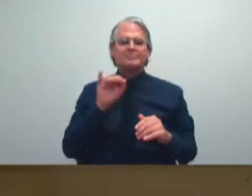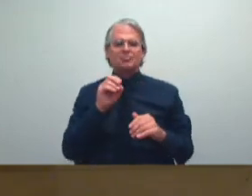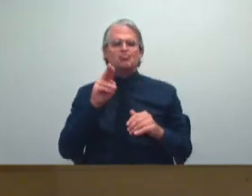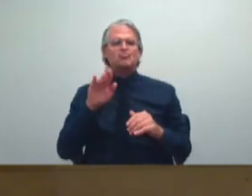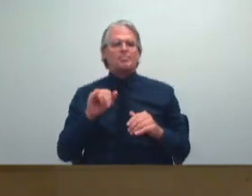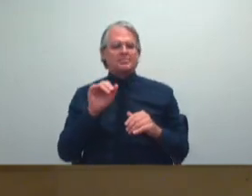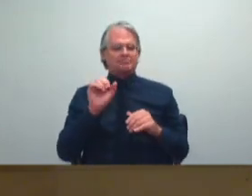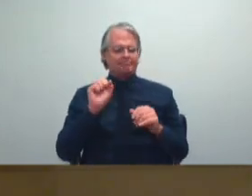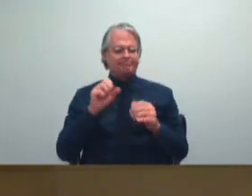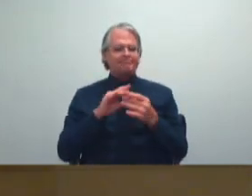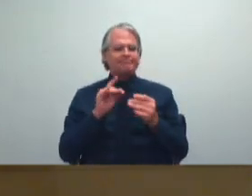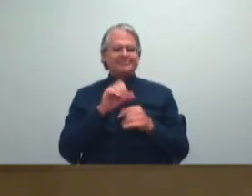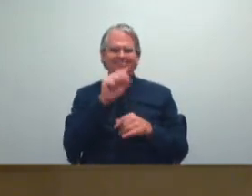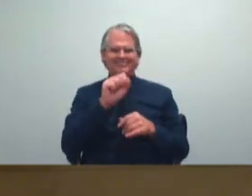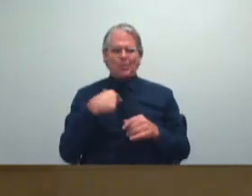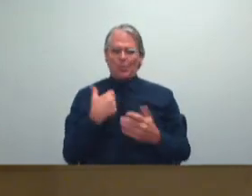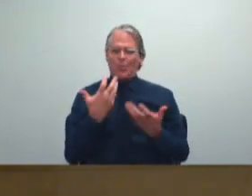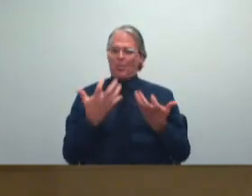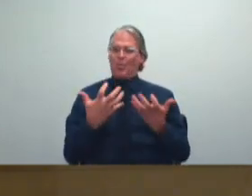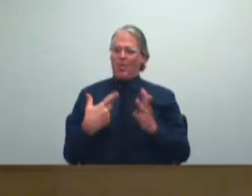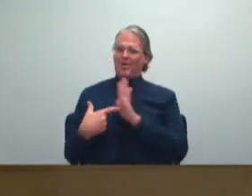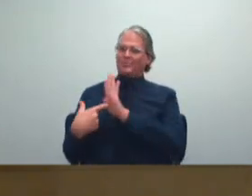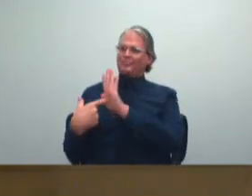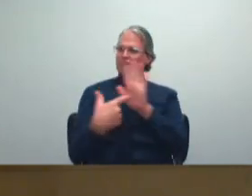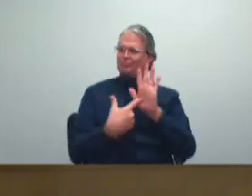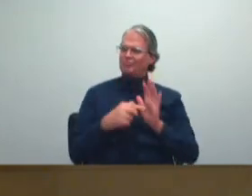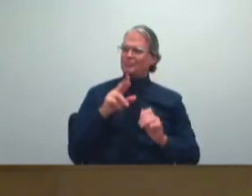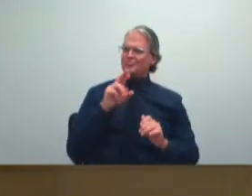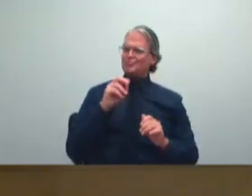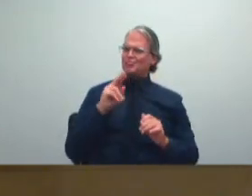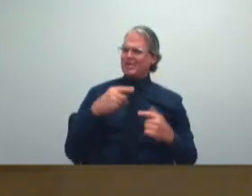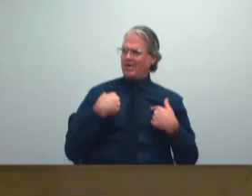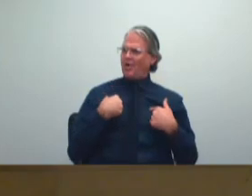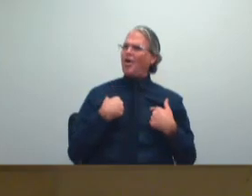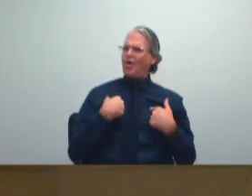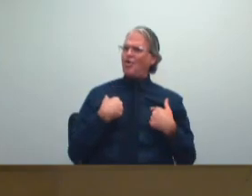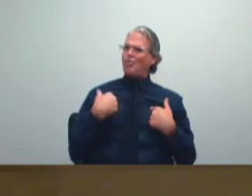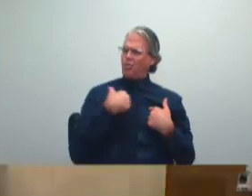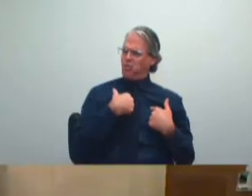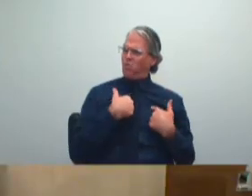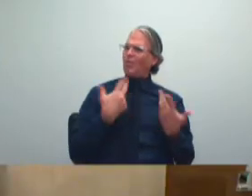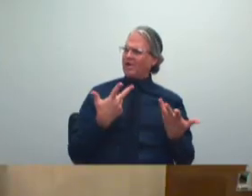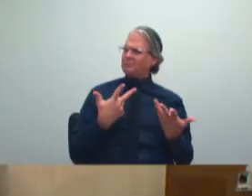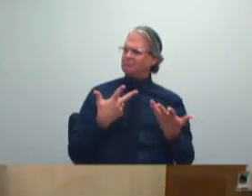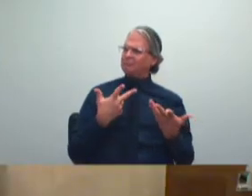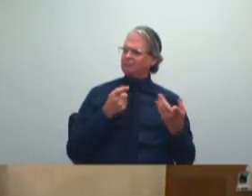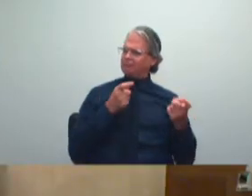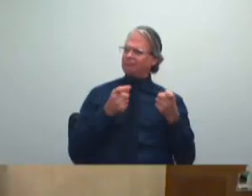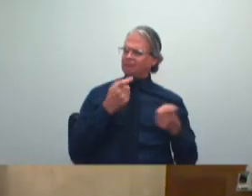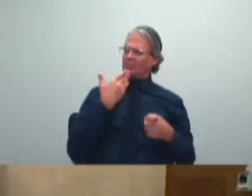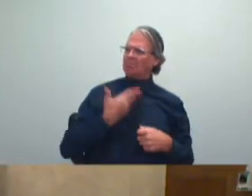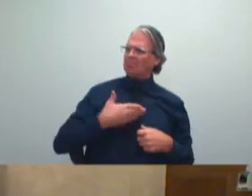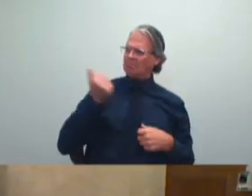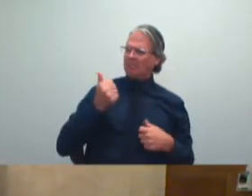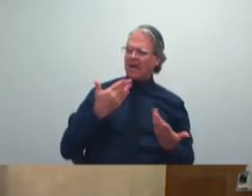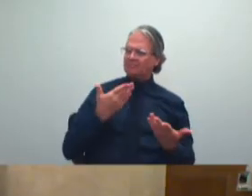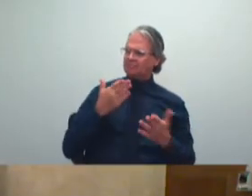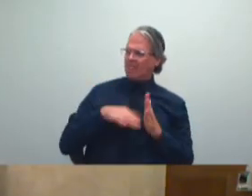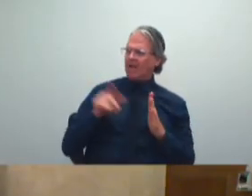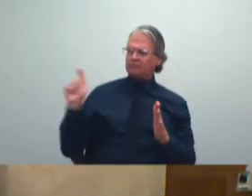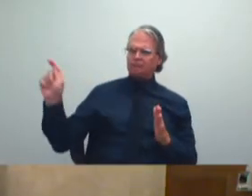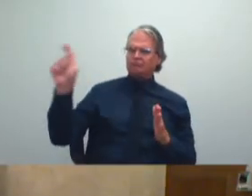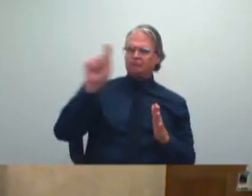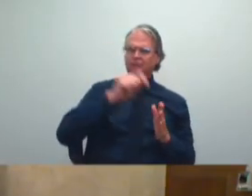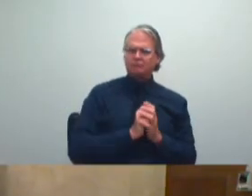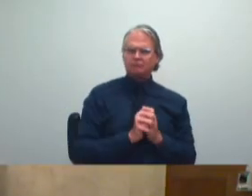ourselves. Because really, there's no one else. There's no one else but us, right? I mean, Right. this is it. Right. Good points. All right, Ben, did that